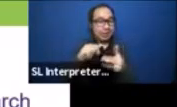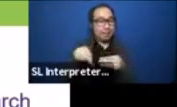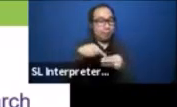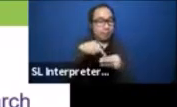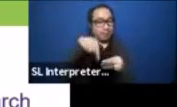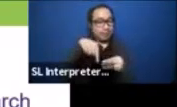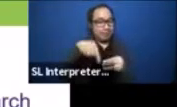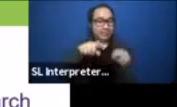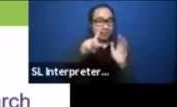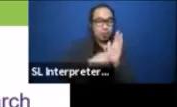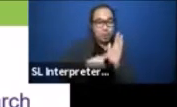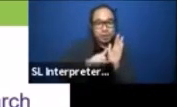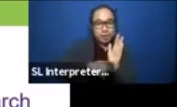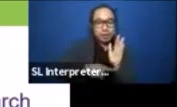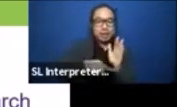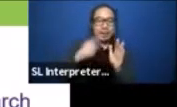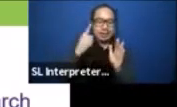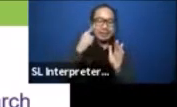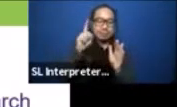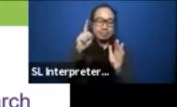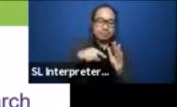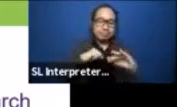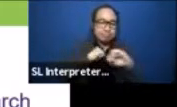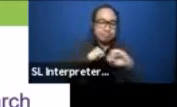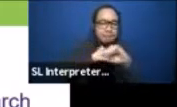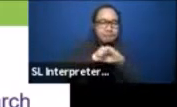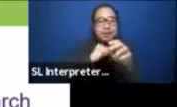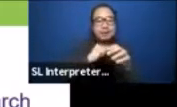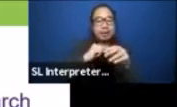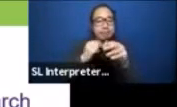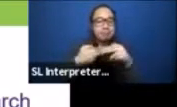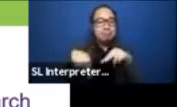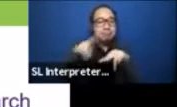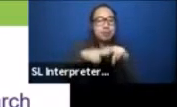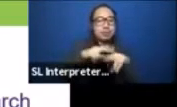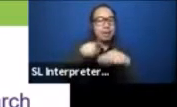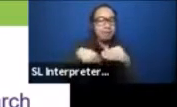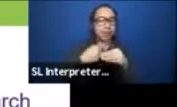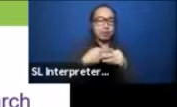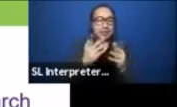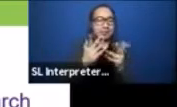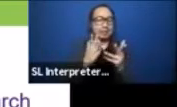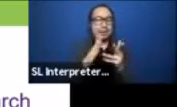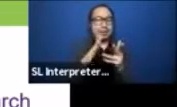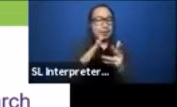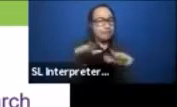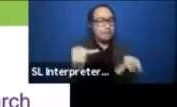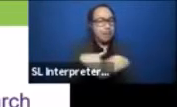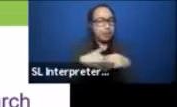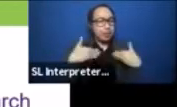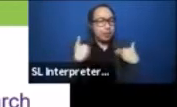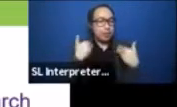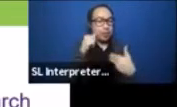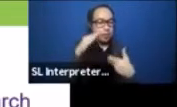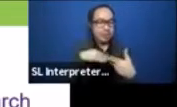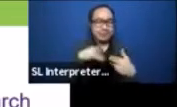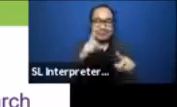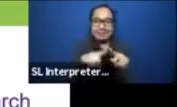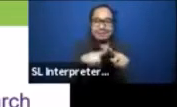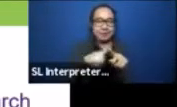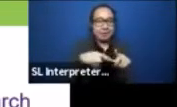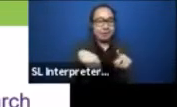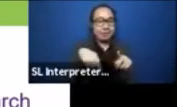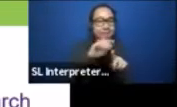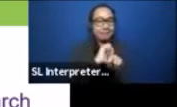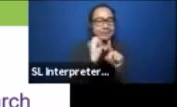should advocate more research on incidence, forms, and context of sexual coercion among married young women in a different setting.